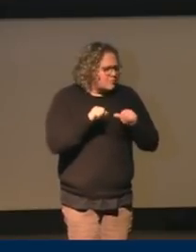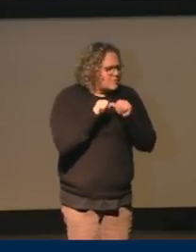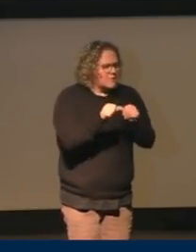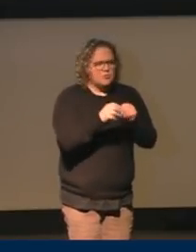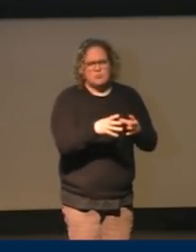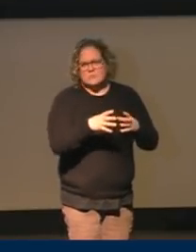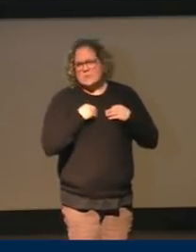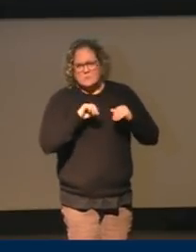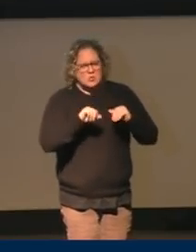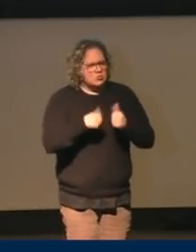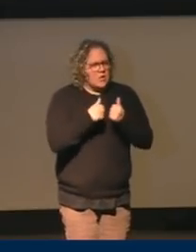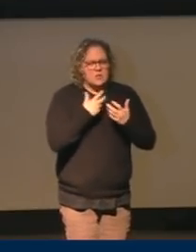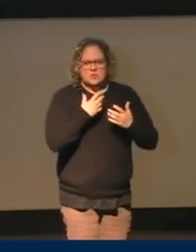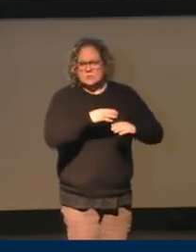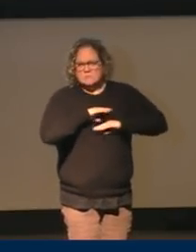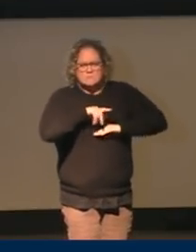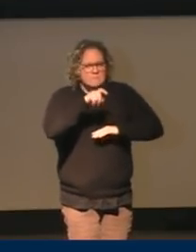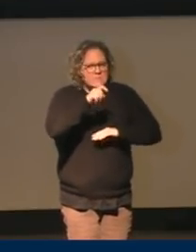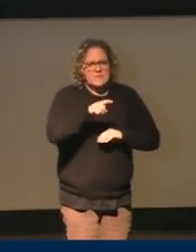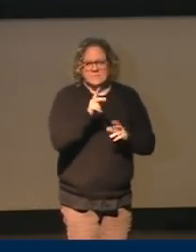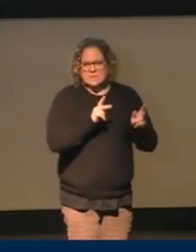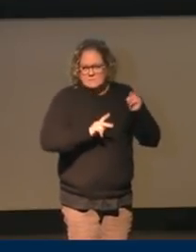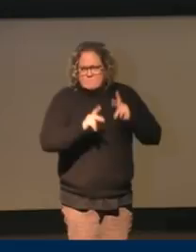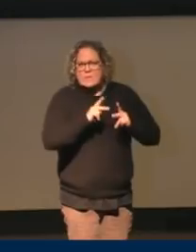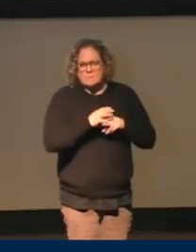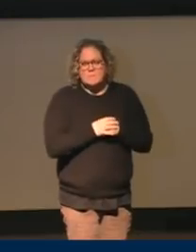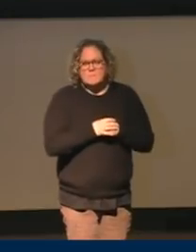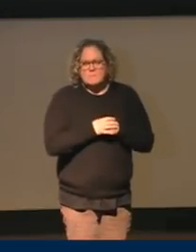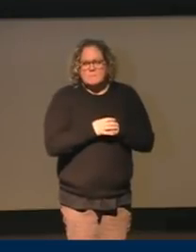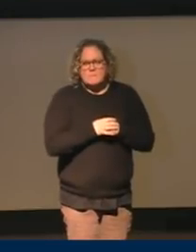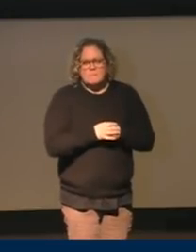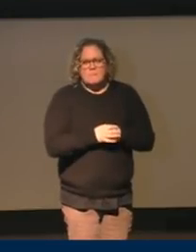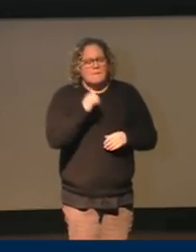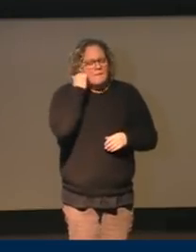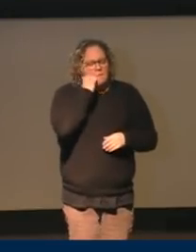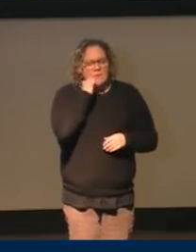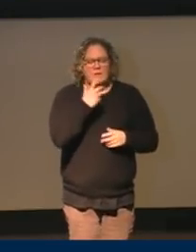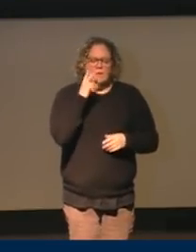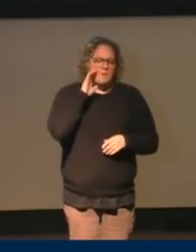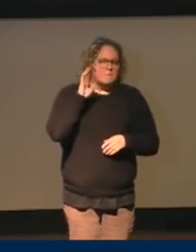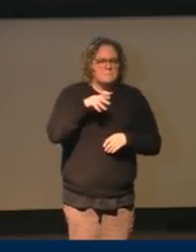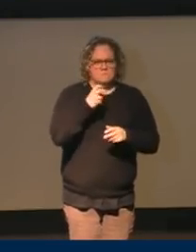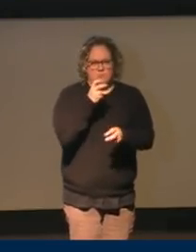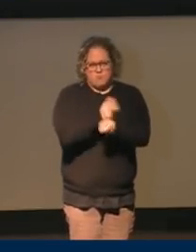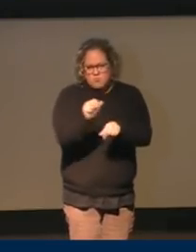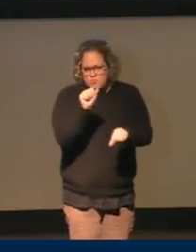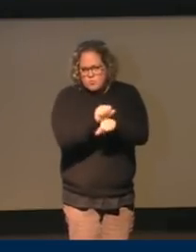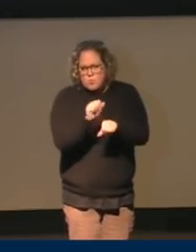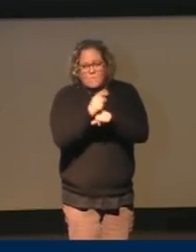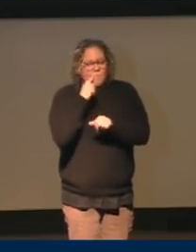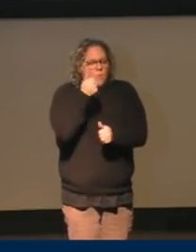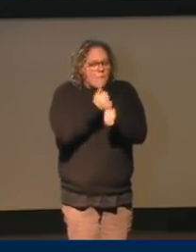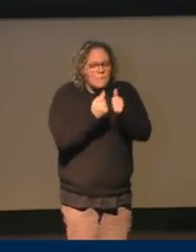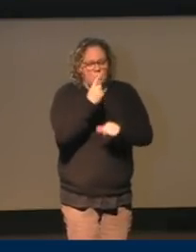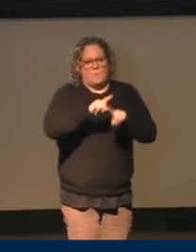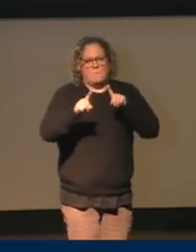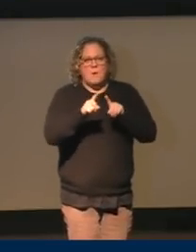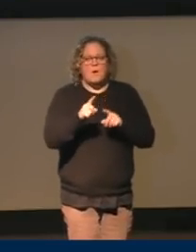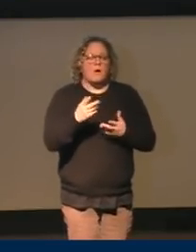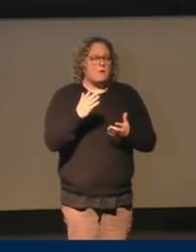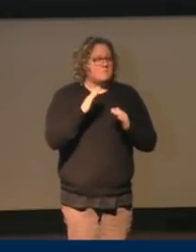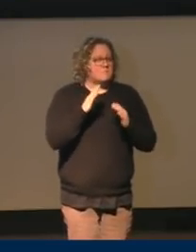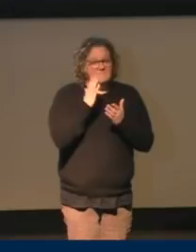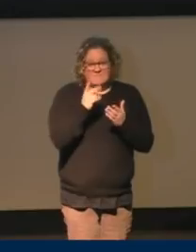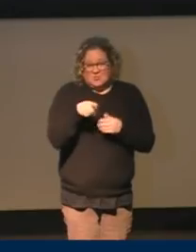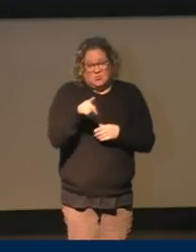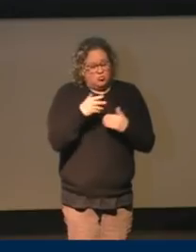other. The emotional support necessary on some days is a heavy lift for anyone. Somehow you place every patient's